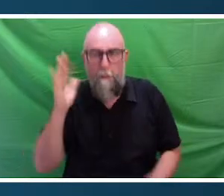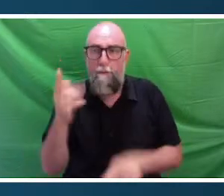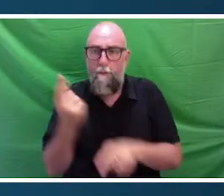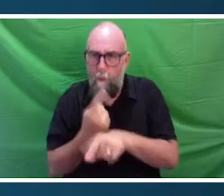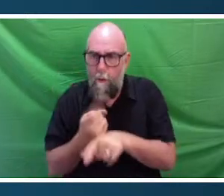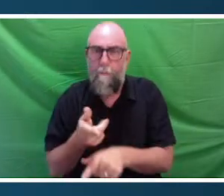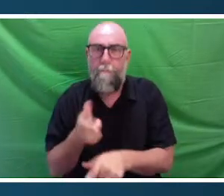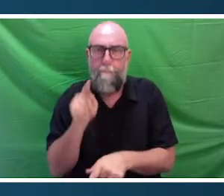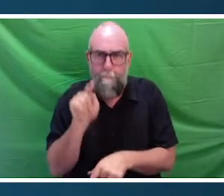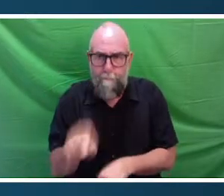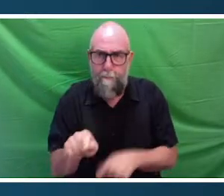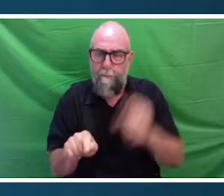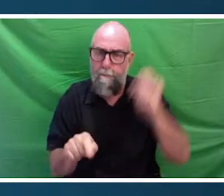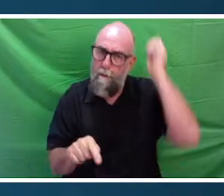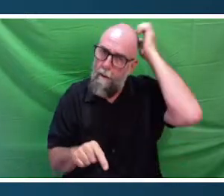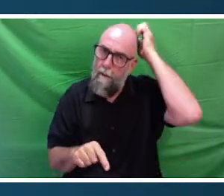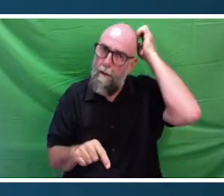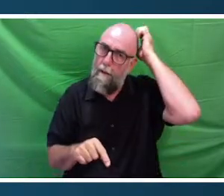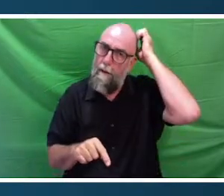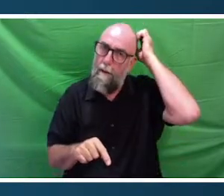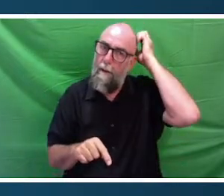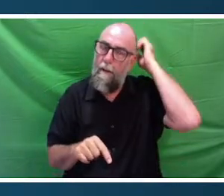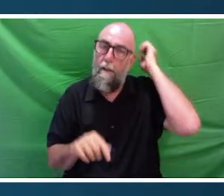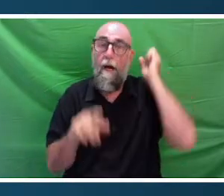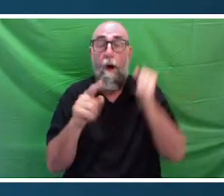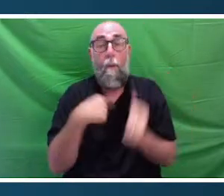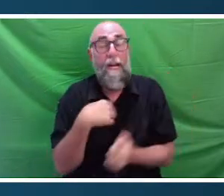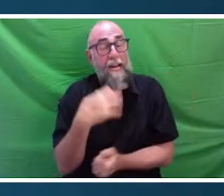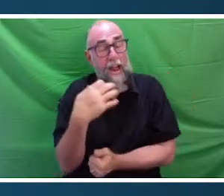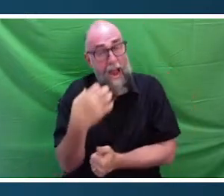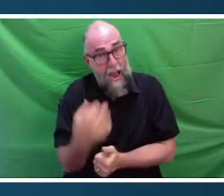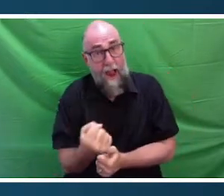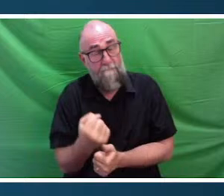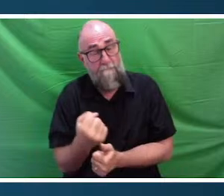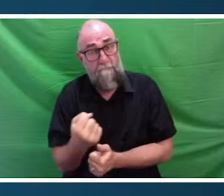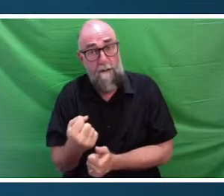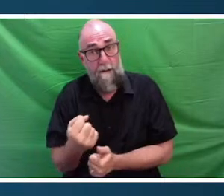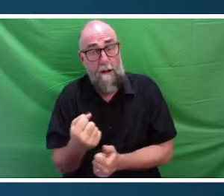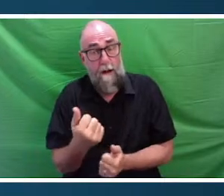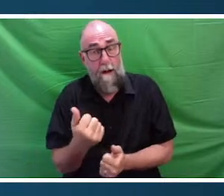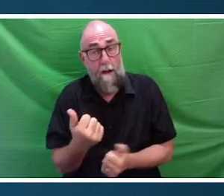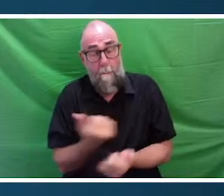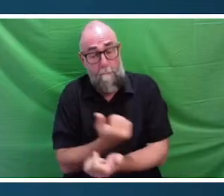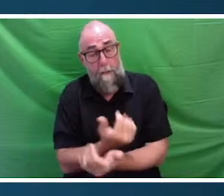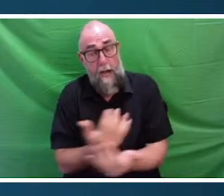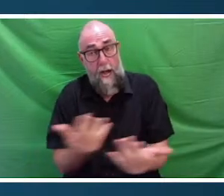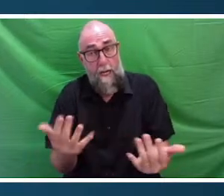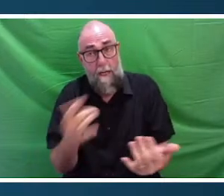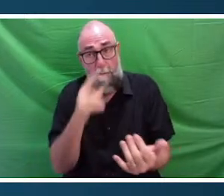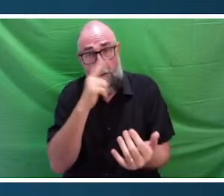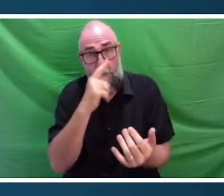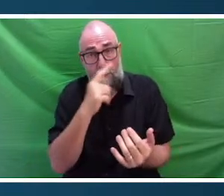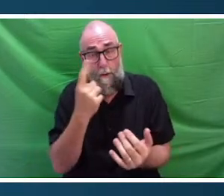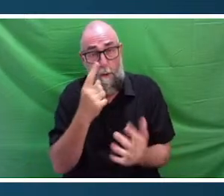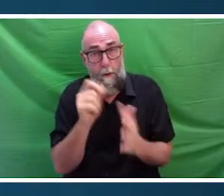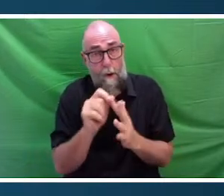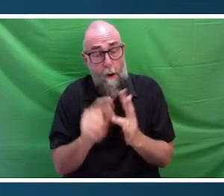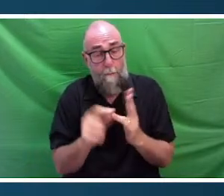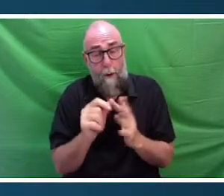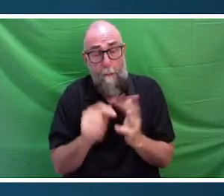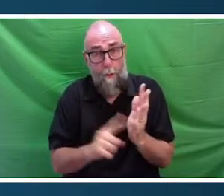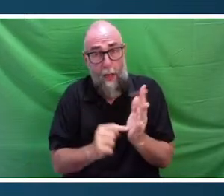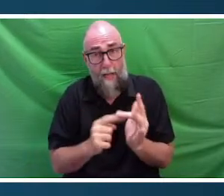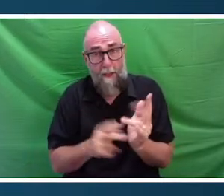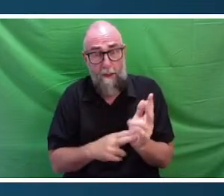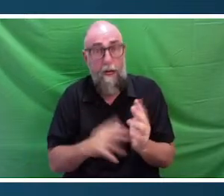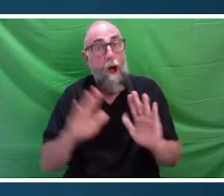don't have populations that are very high risk, that are invisible. We just don't see them. And as you said, even trying to work with